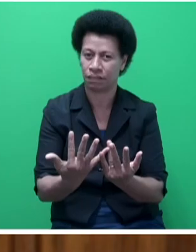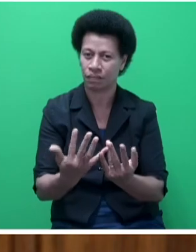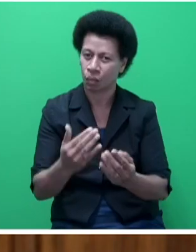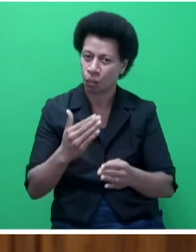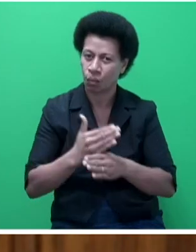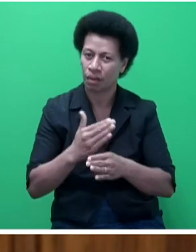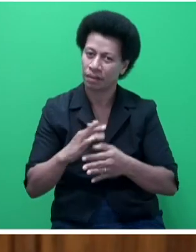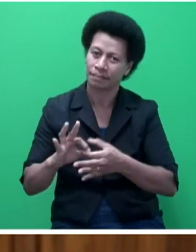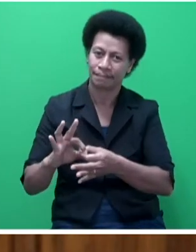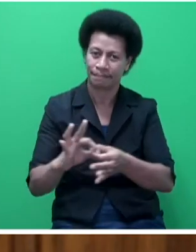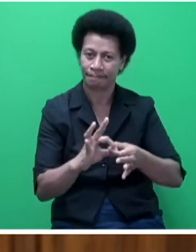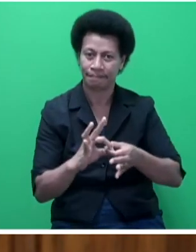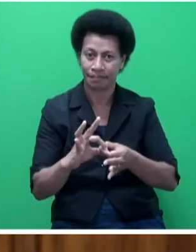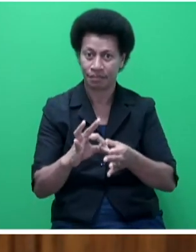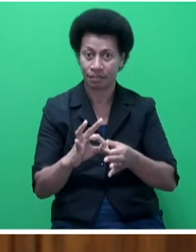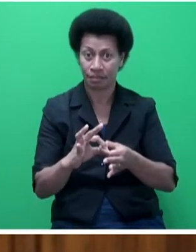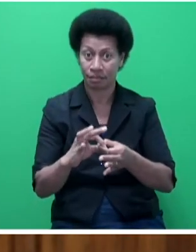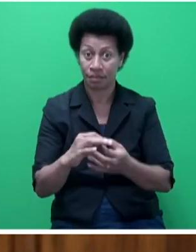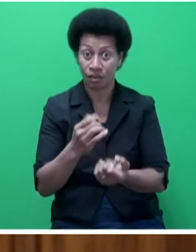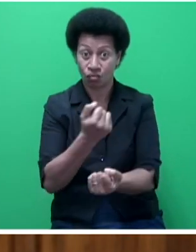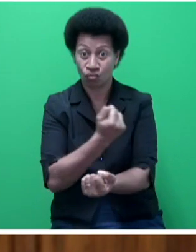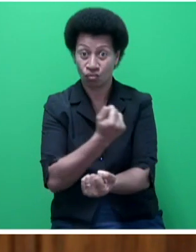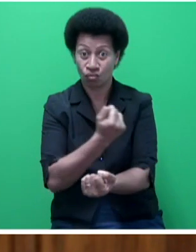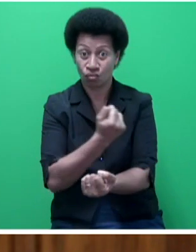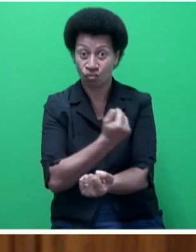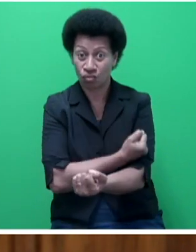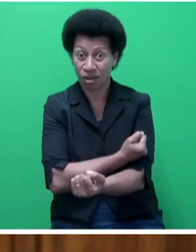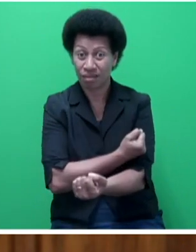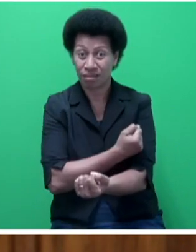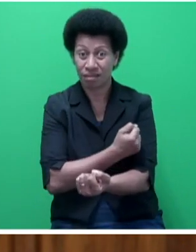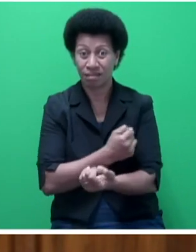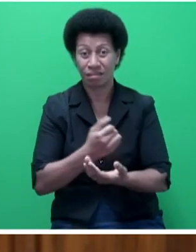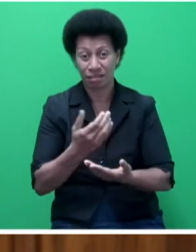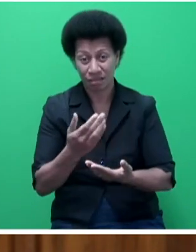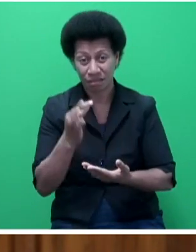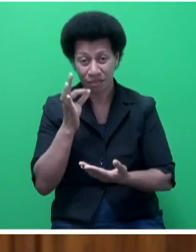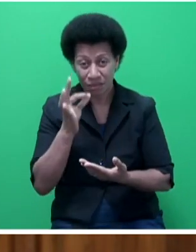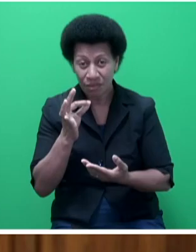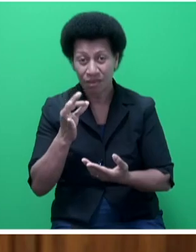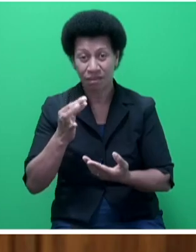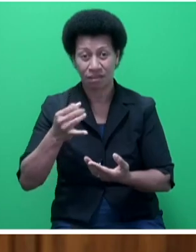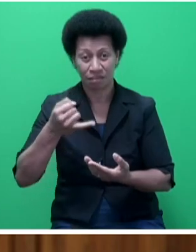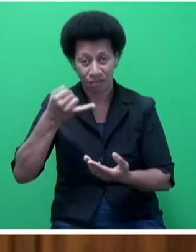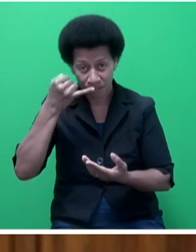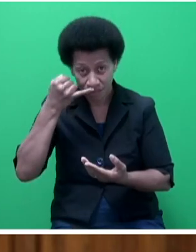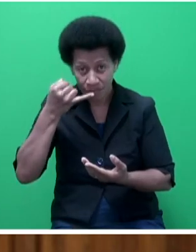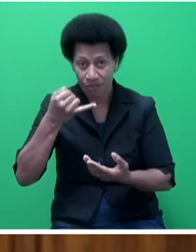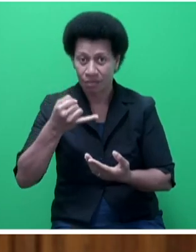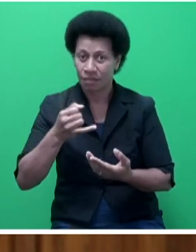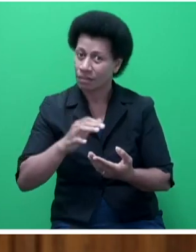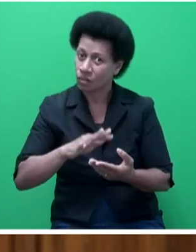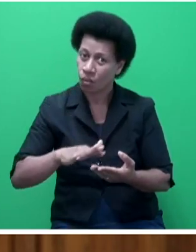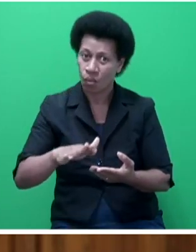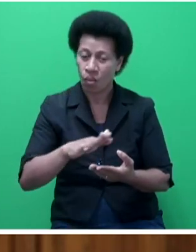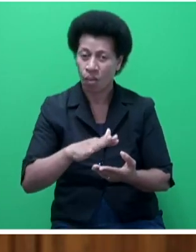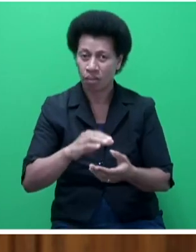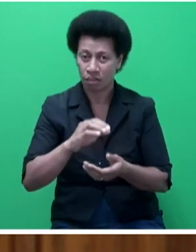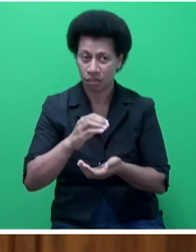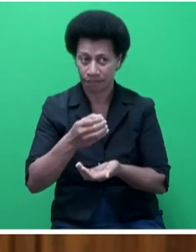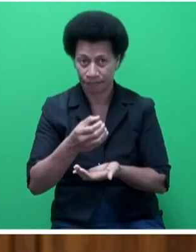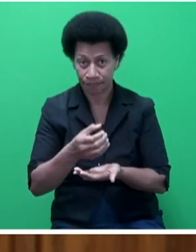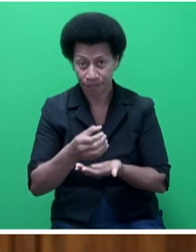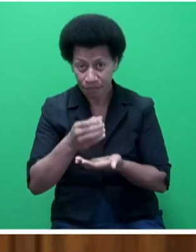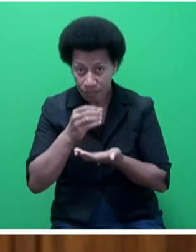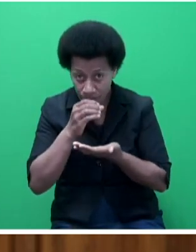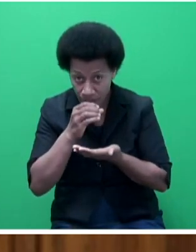drugs has negatively influenced our younger generation and is a social problem threatening our society. I